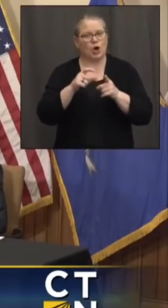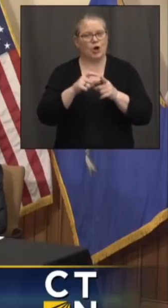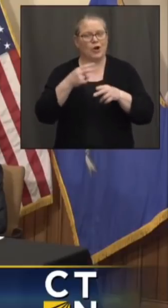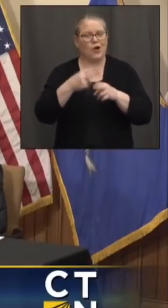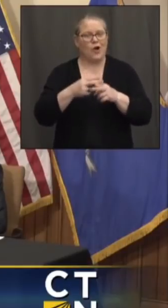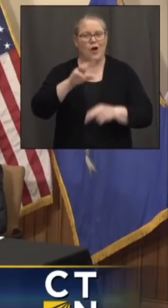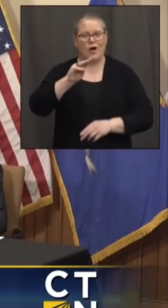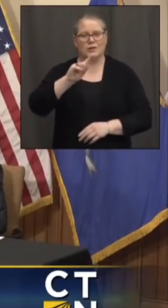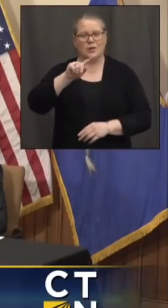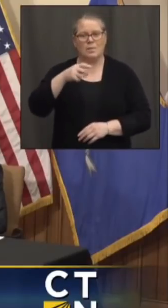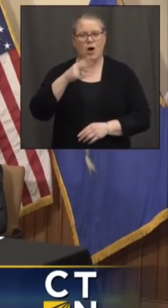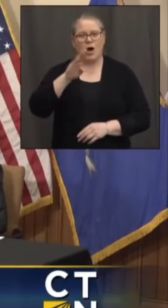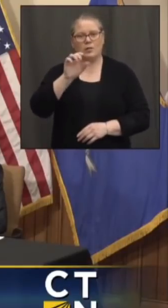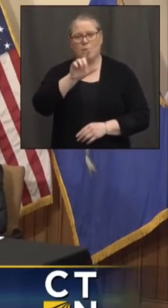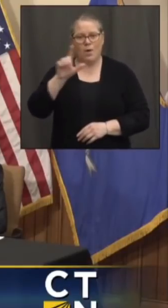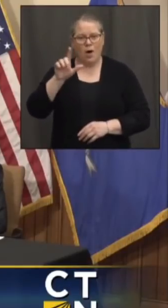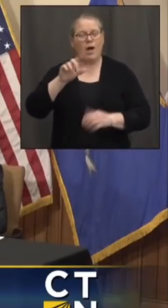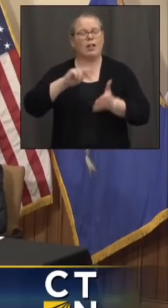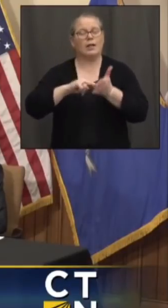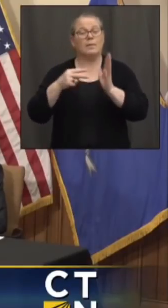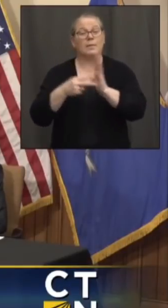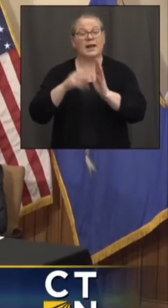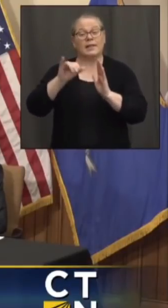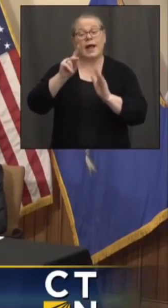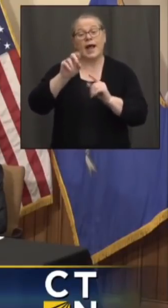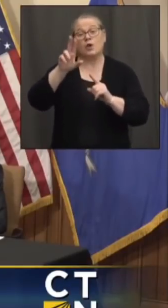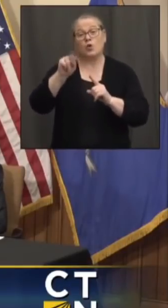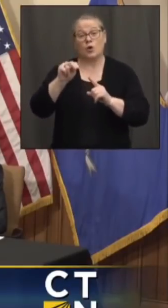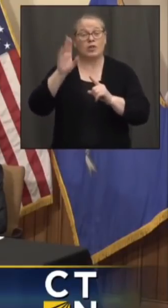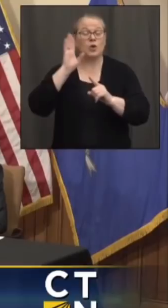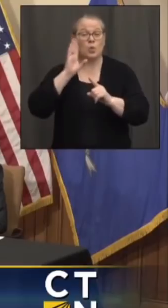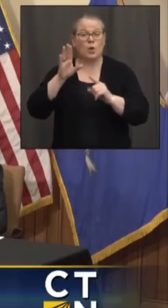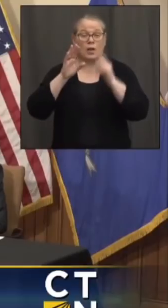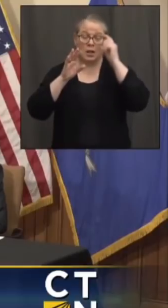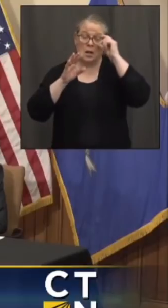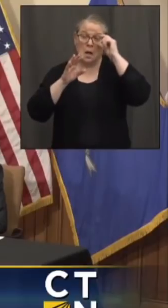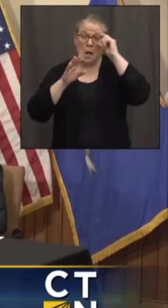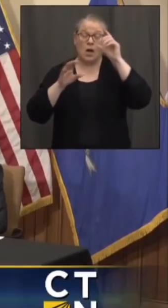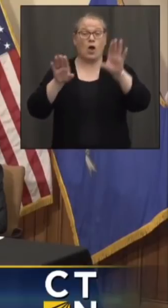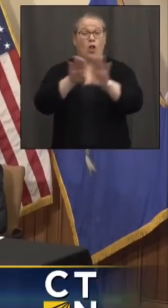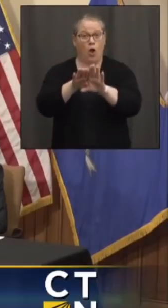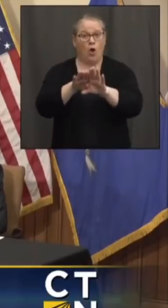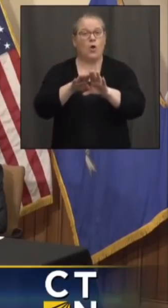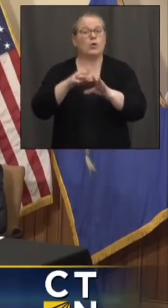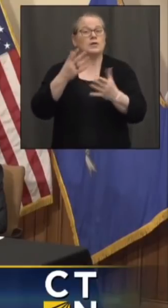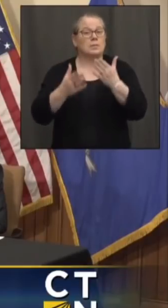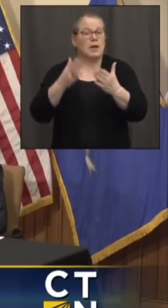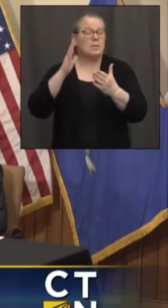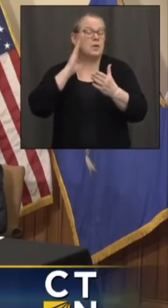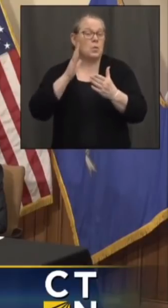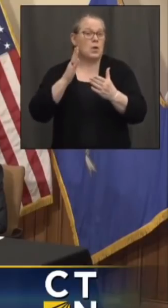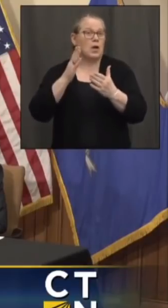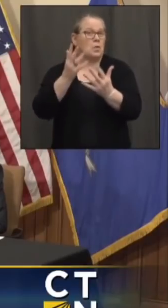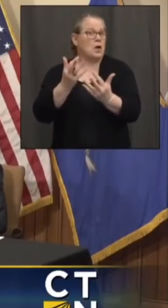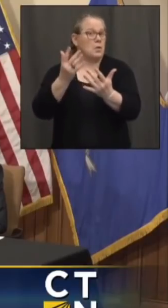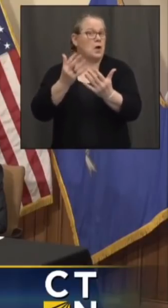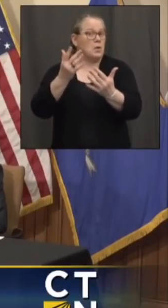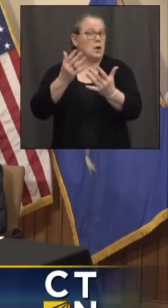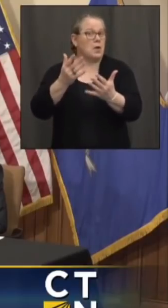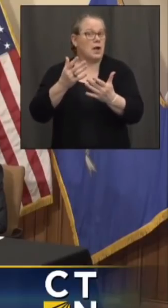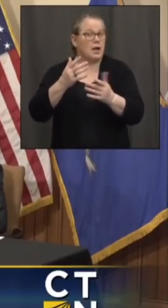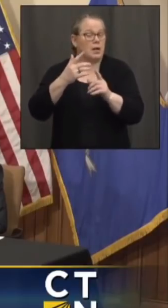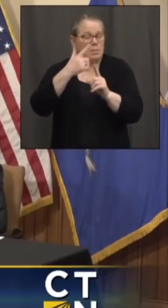this is a permanent closure of Northern as a prison as far as he's concerned? But mothballing can simply refer